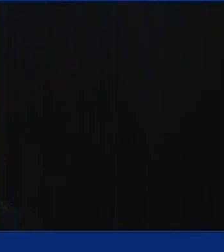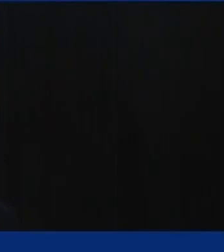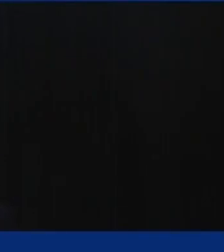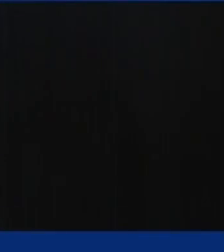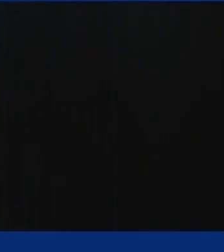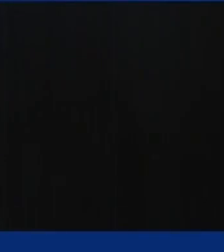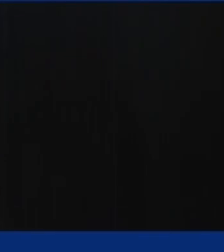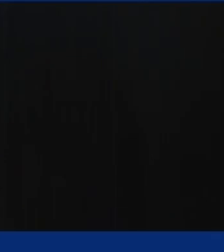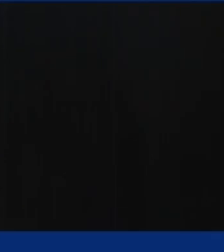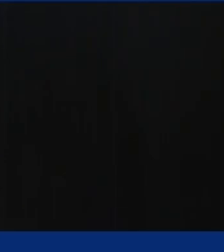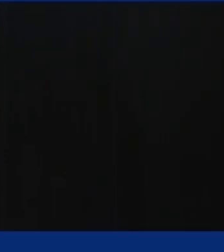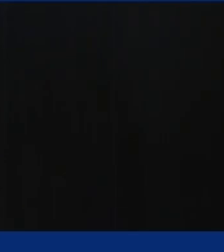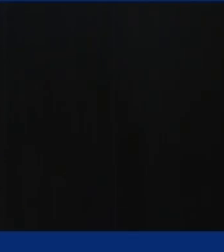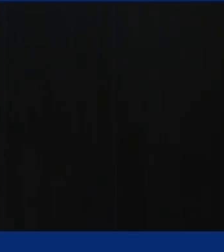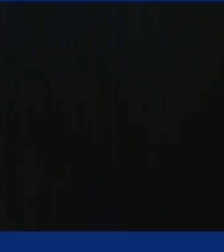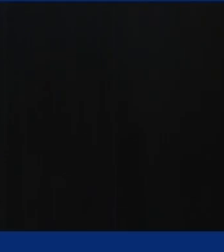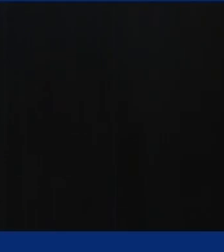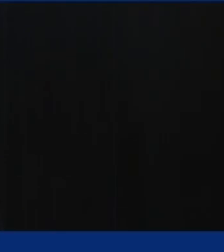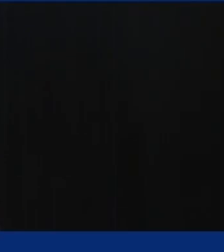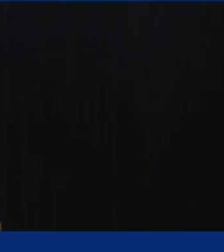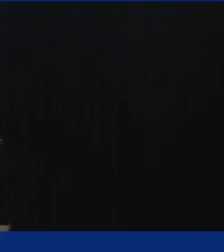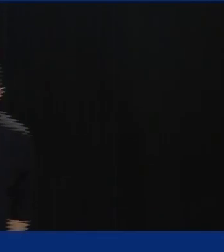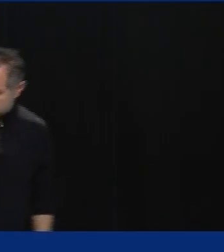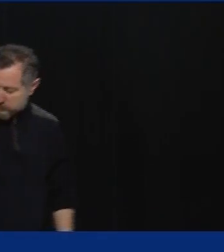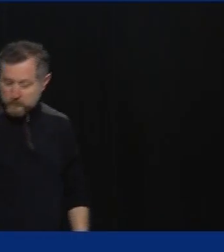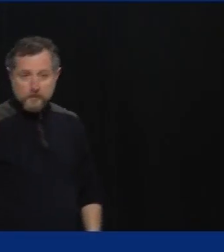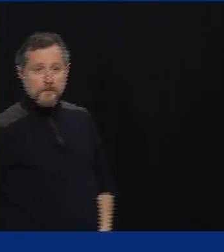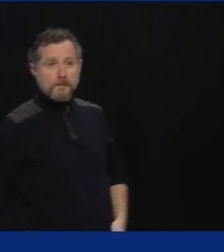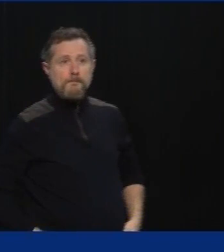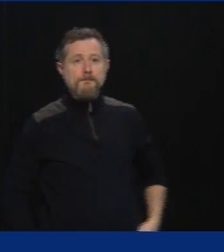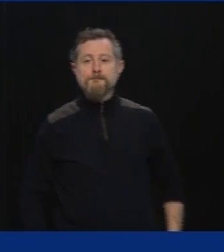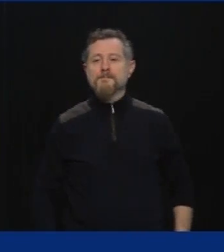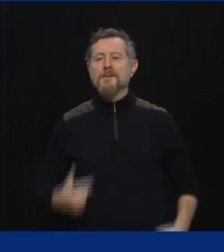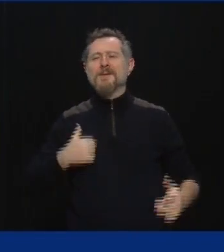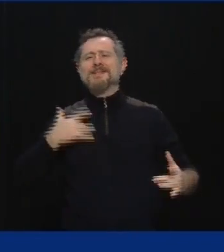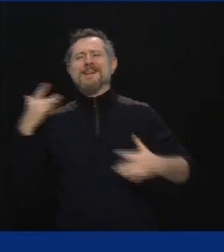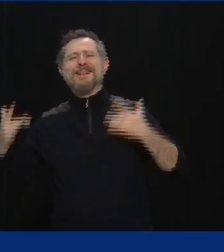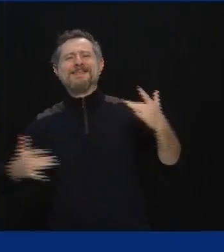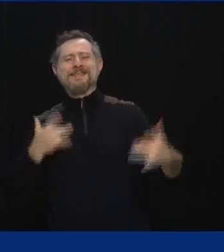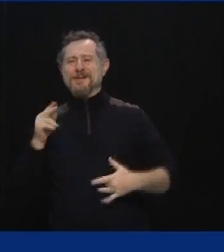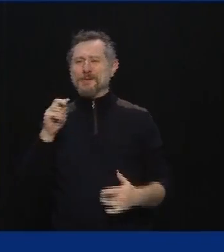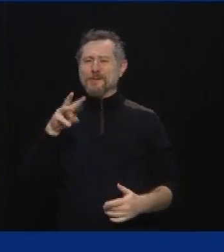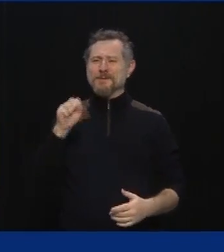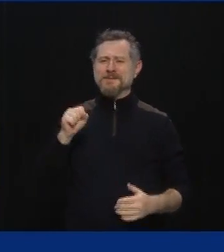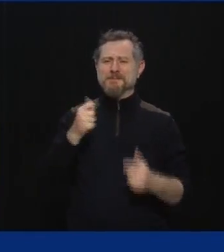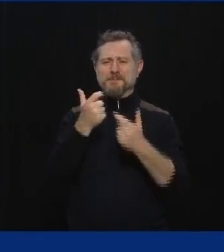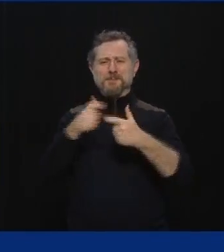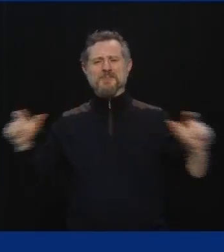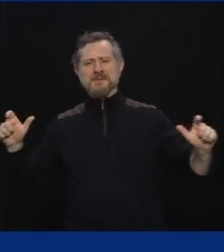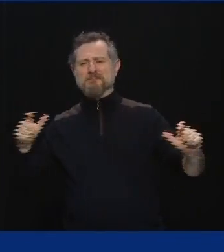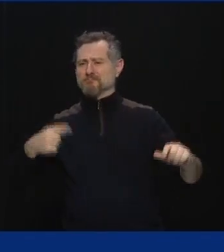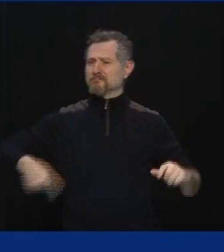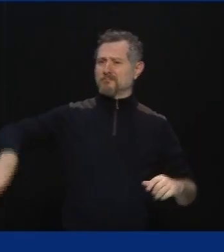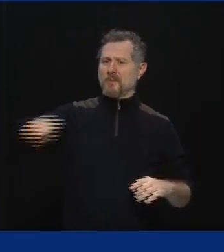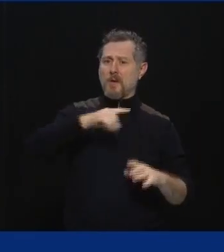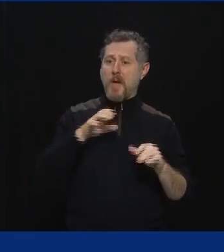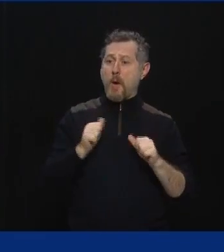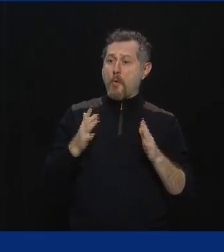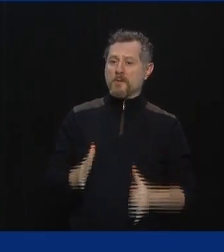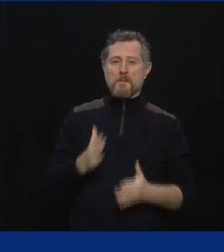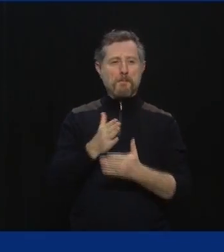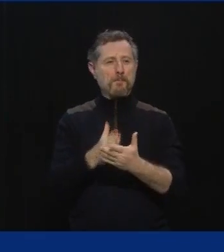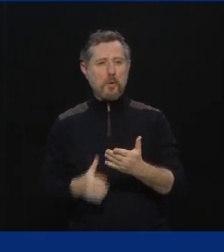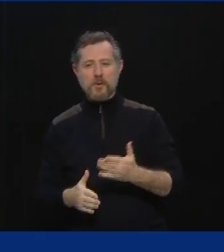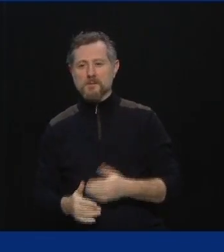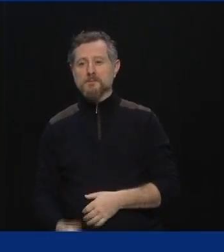exciting news we just delivered. There's a lot of energy around this, and as you heard, it's got a huge social equity component. It's going to do so much to